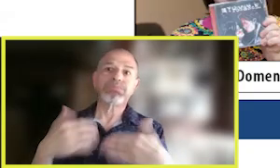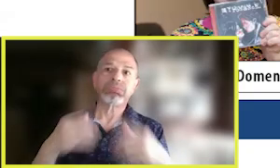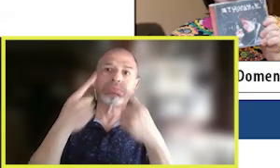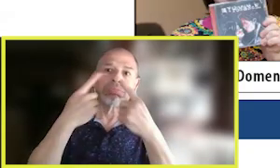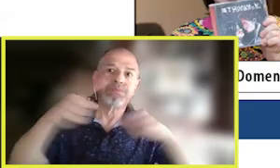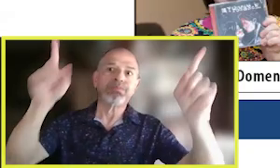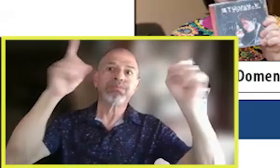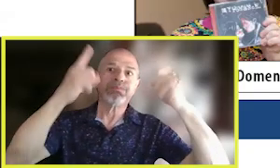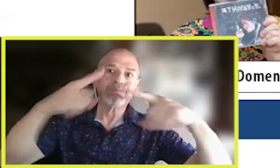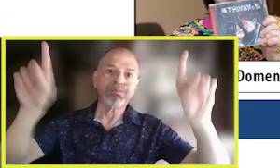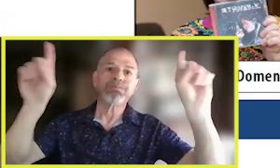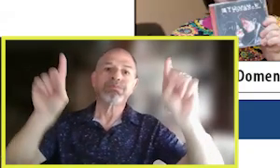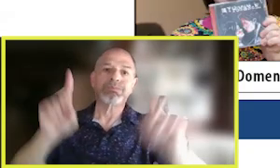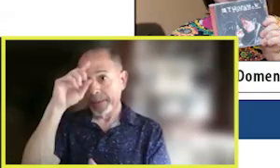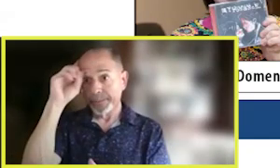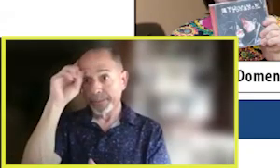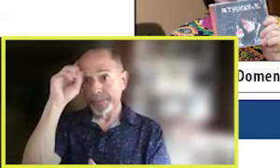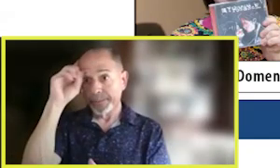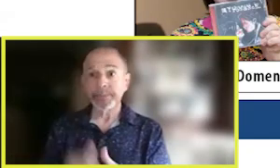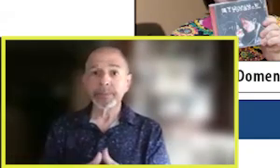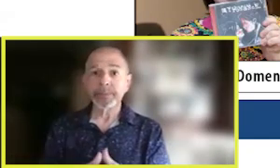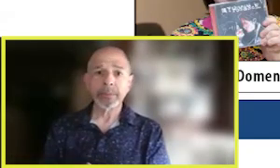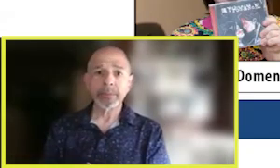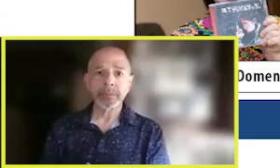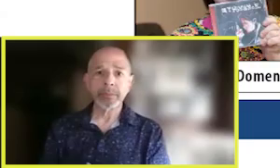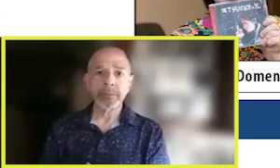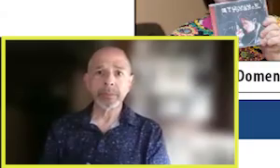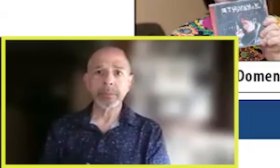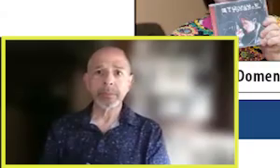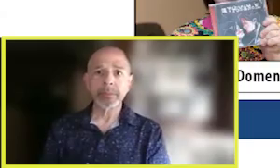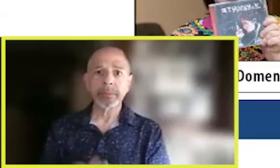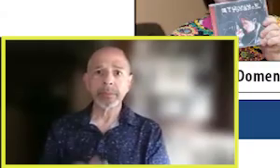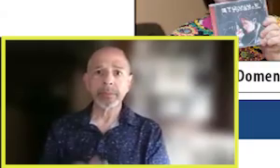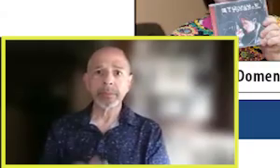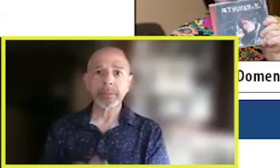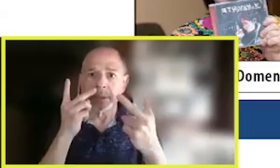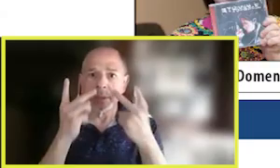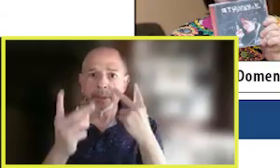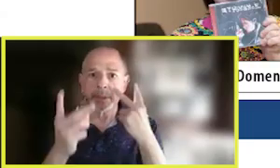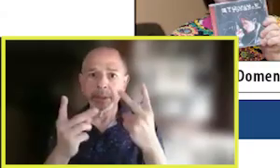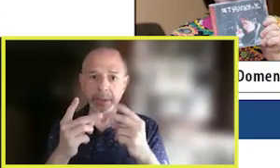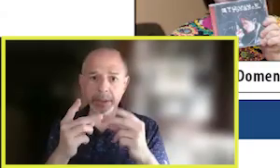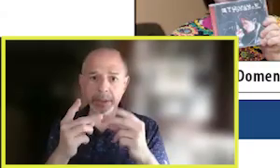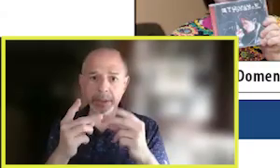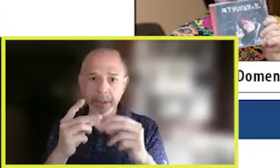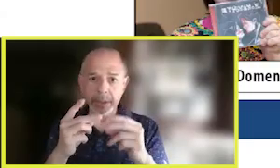for this trailblazing event. On the slide is ANA's web address,